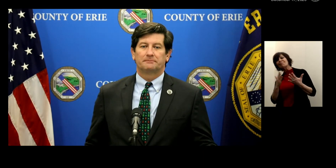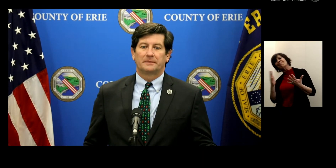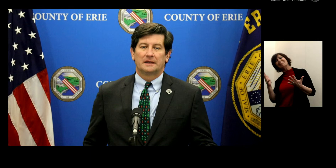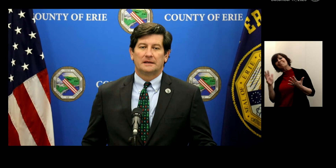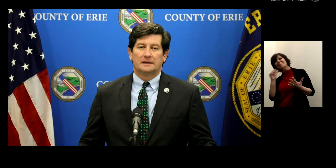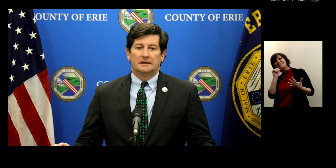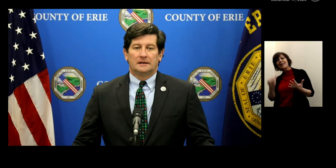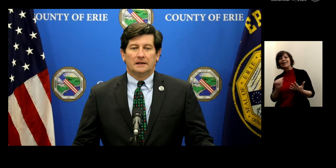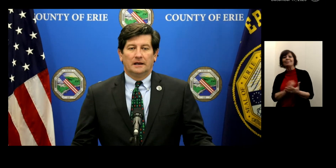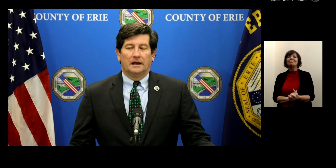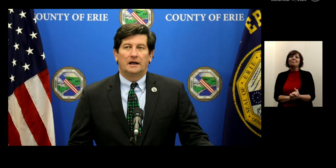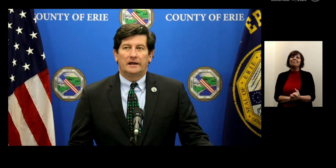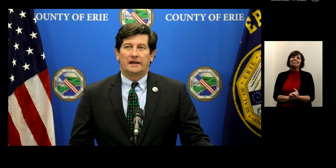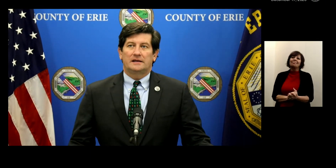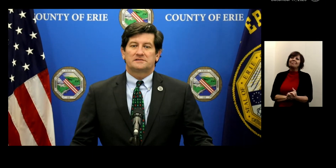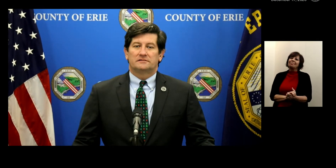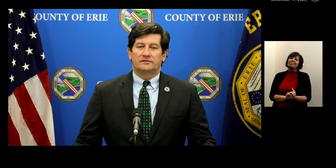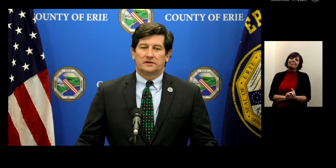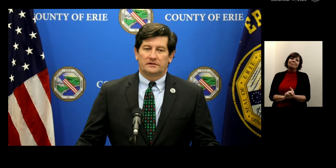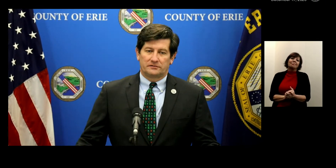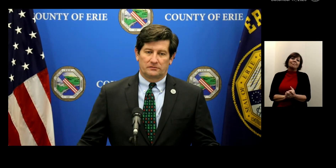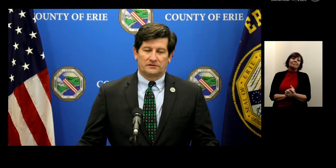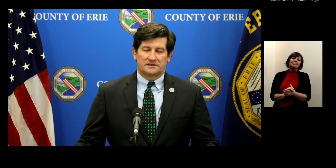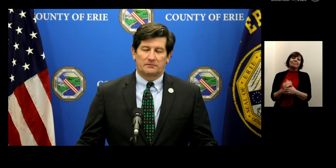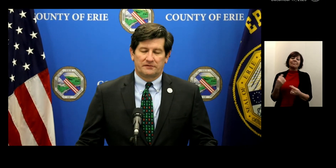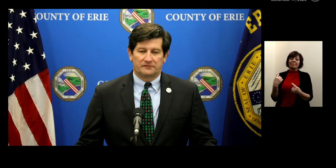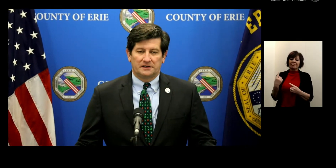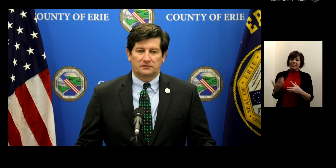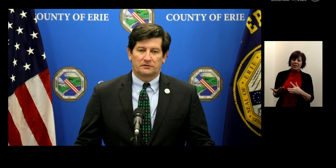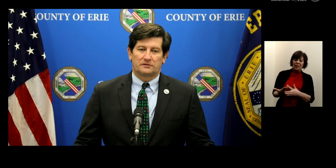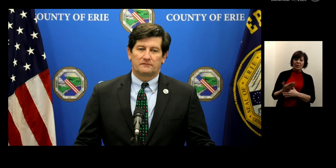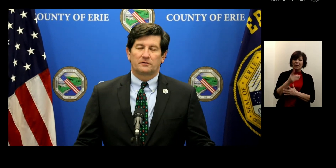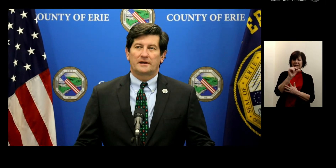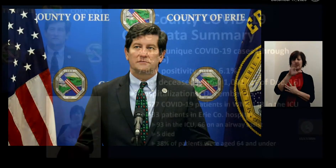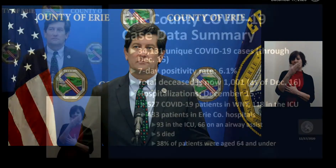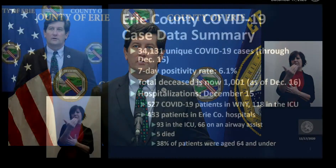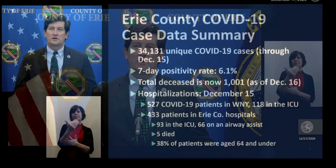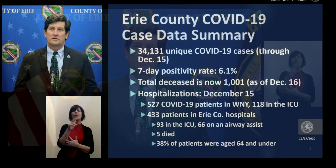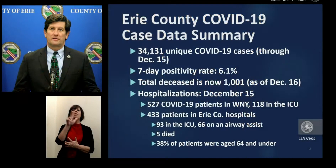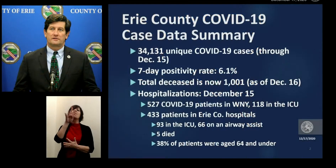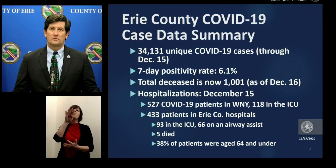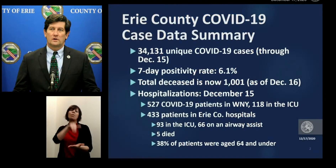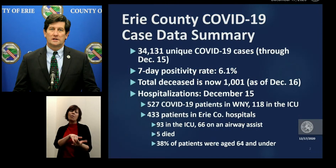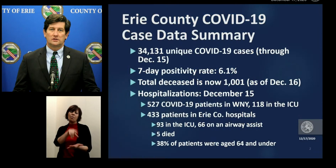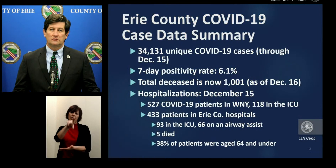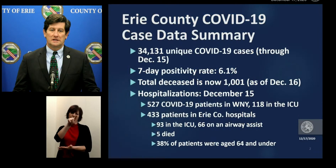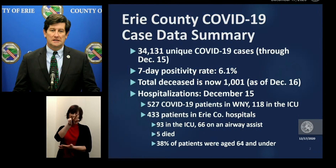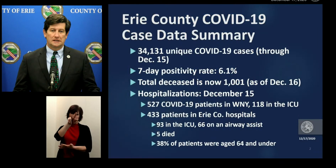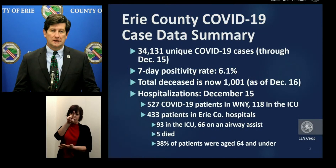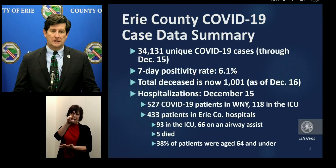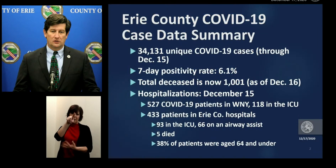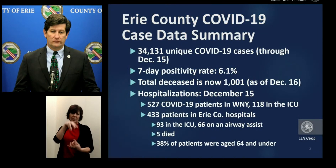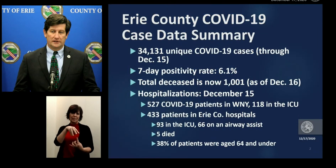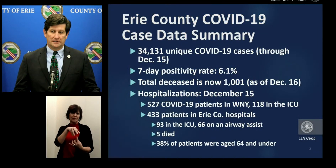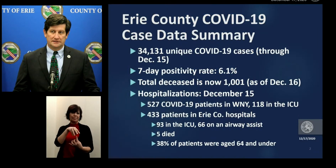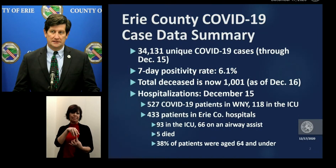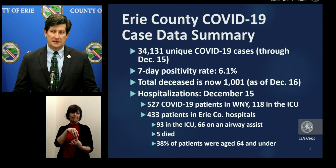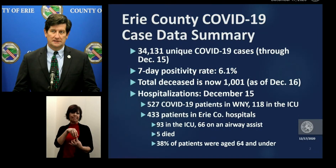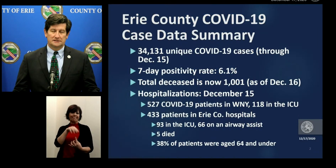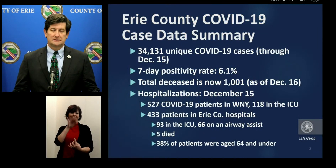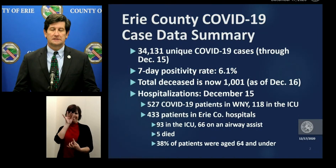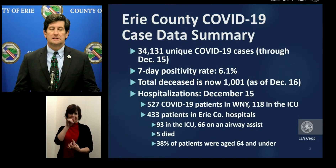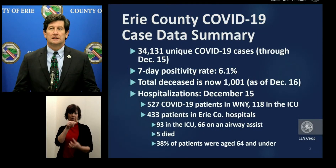share. As of through December 15th, there were 34,131 unique